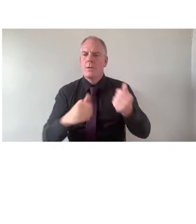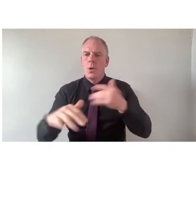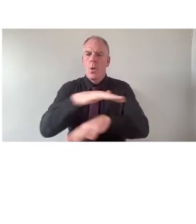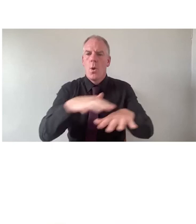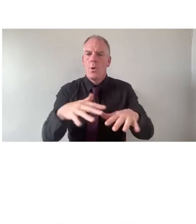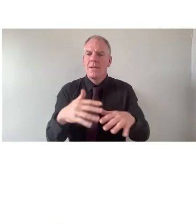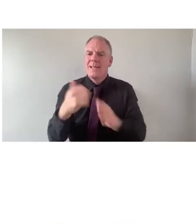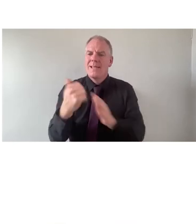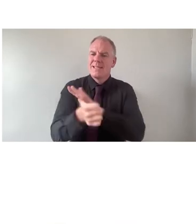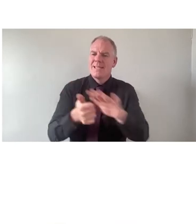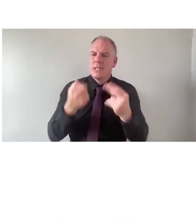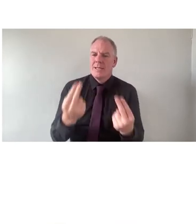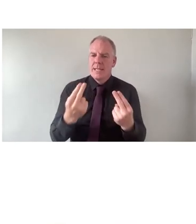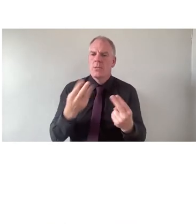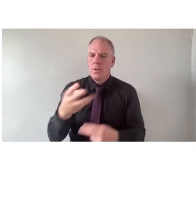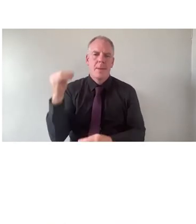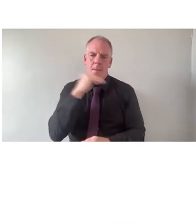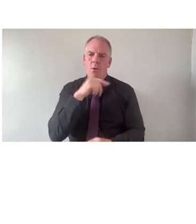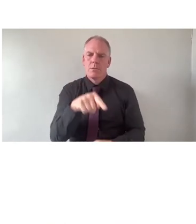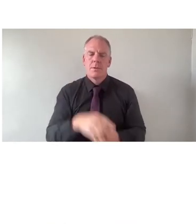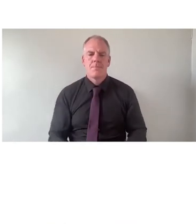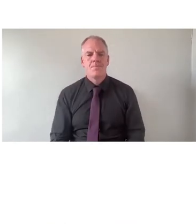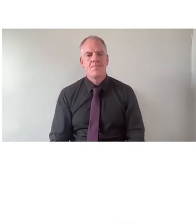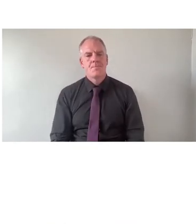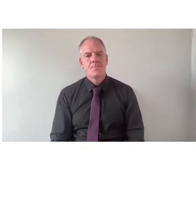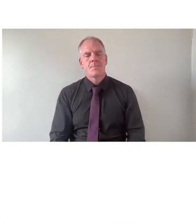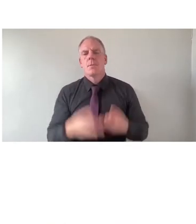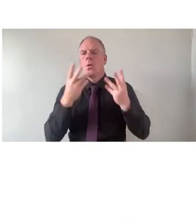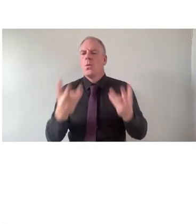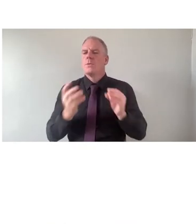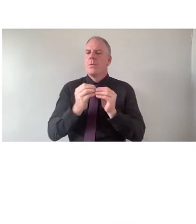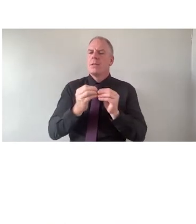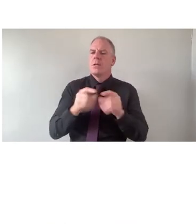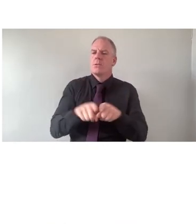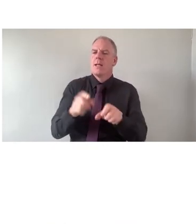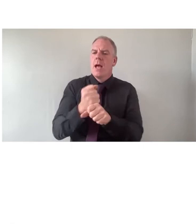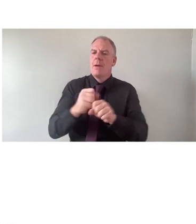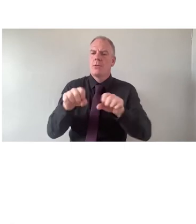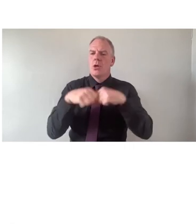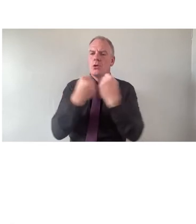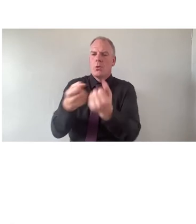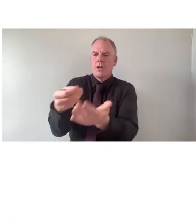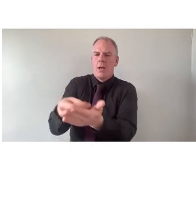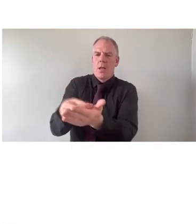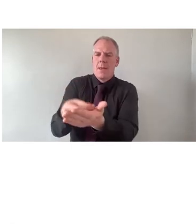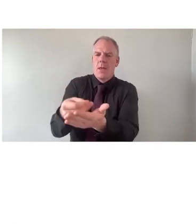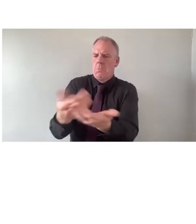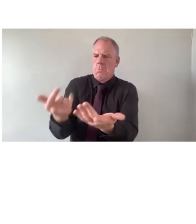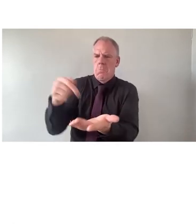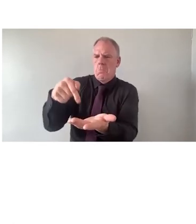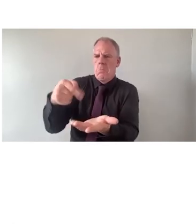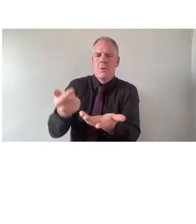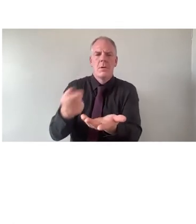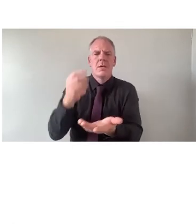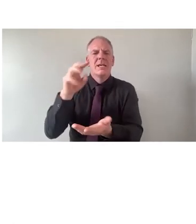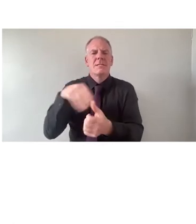needs is going to be really important. I wanted to also highlight a bit, again, this social economy element, and particular because